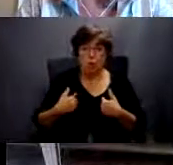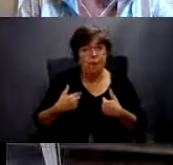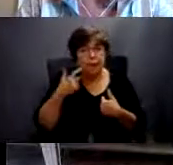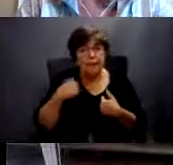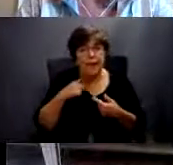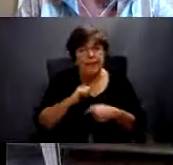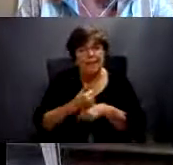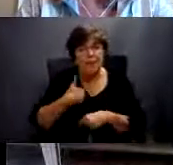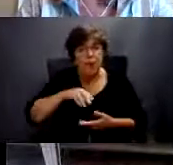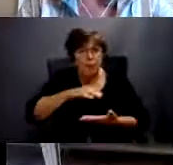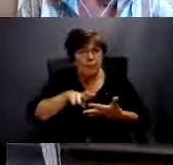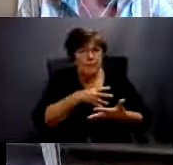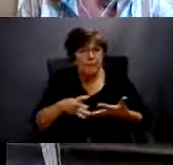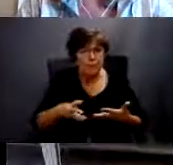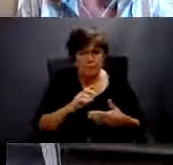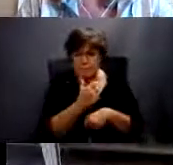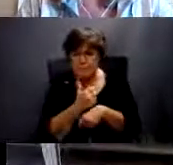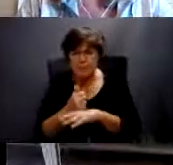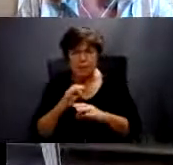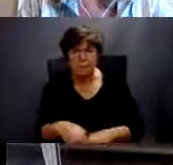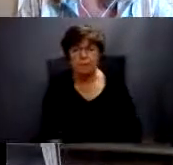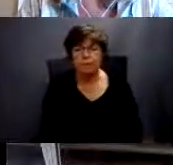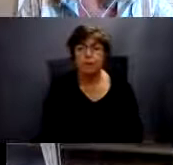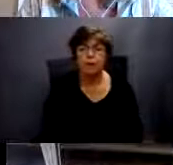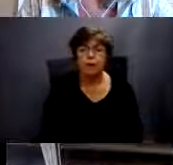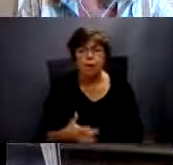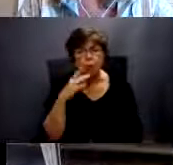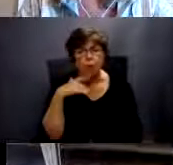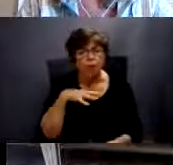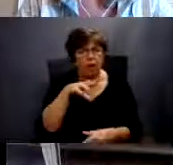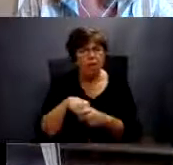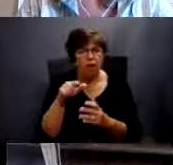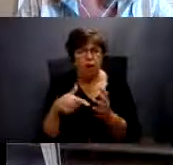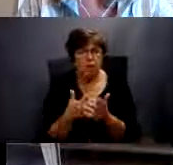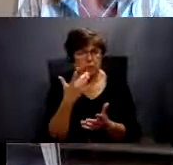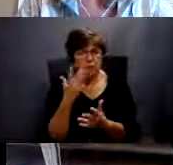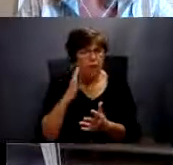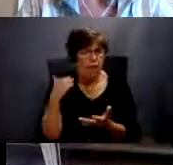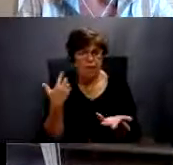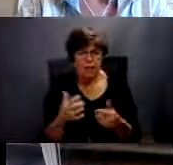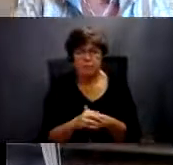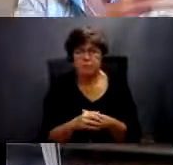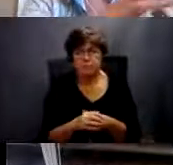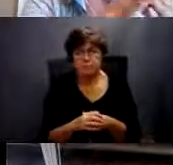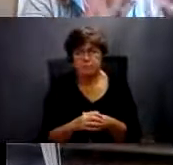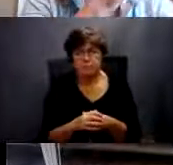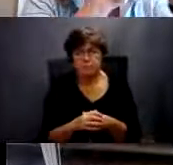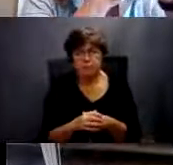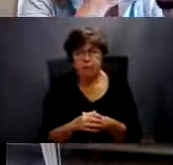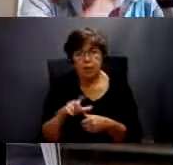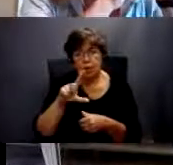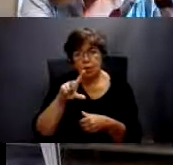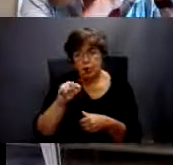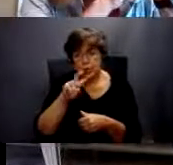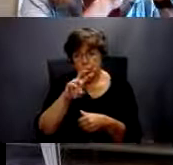set my own schedule. And how I started this is that in